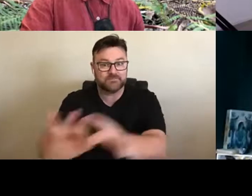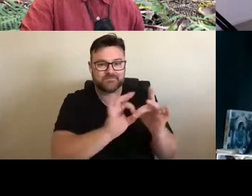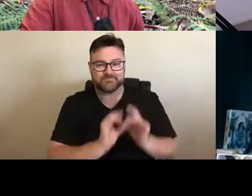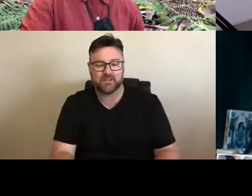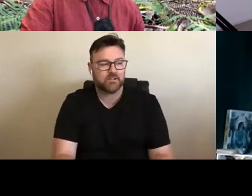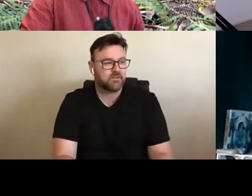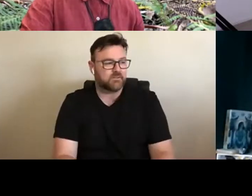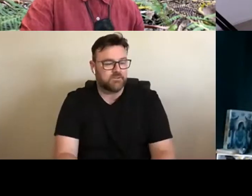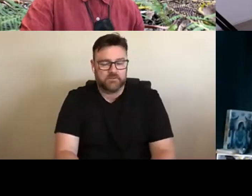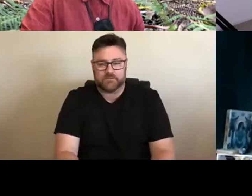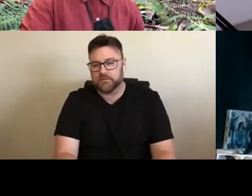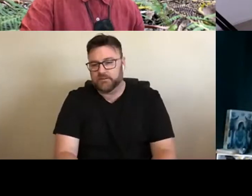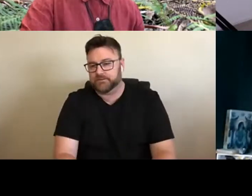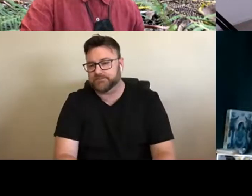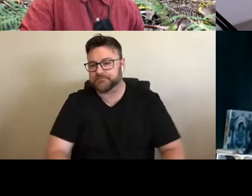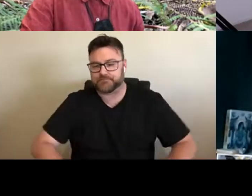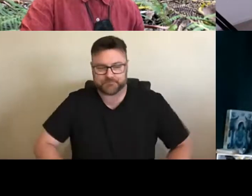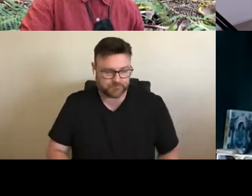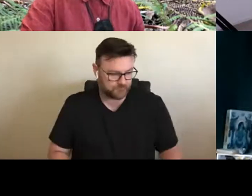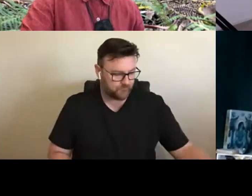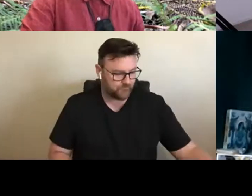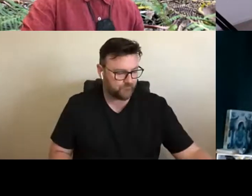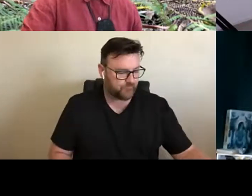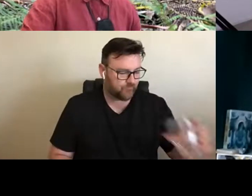Gareth, how can Regional Arts Australia,